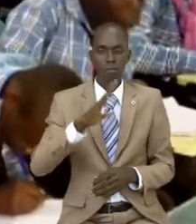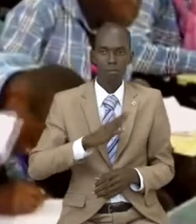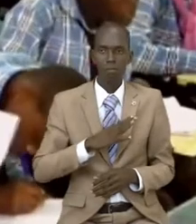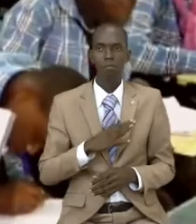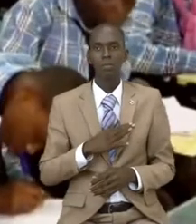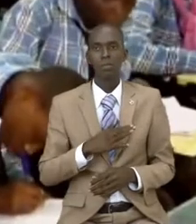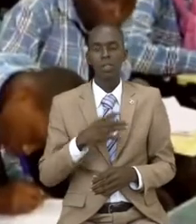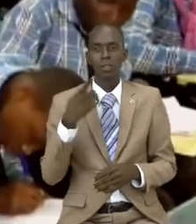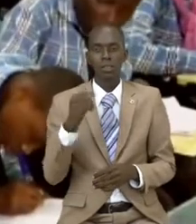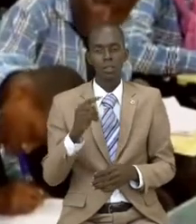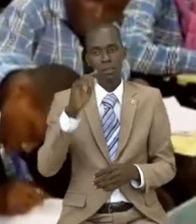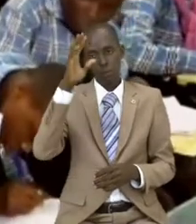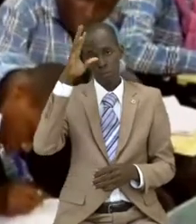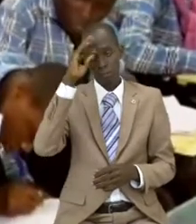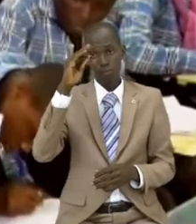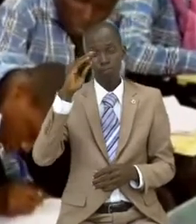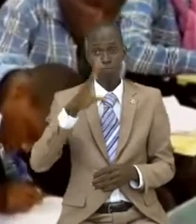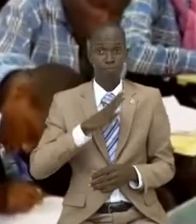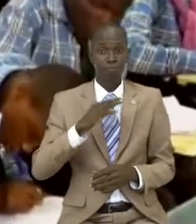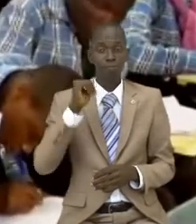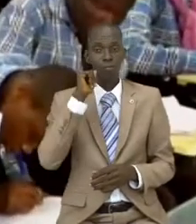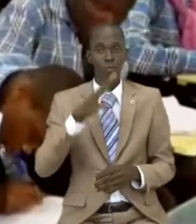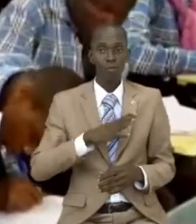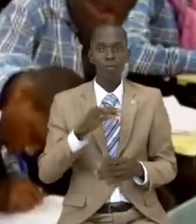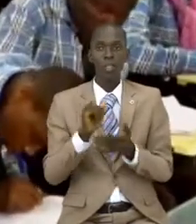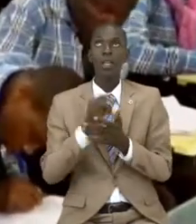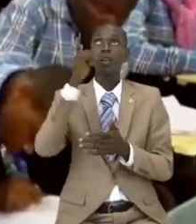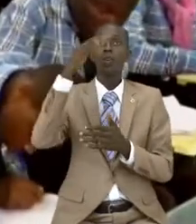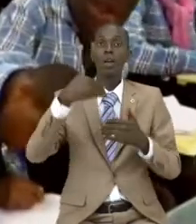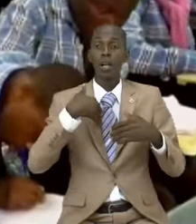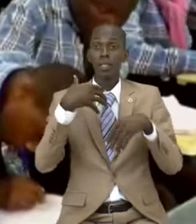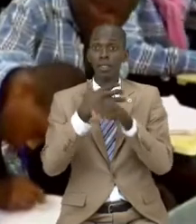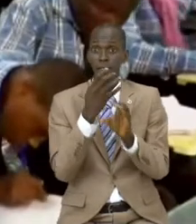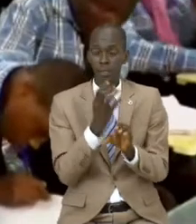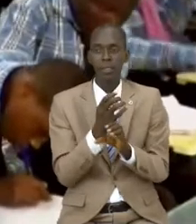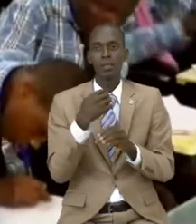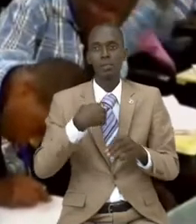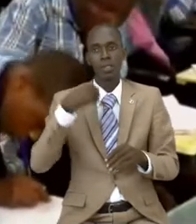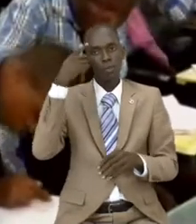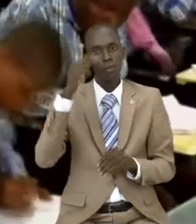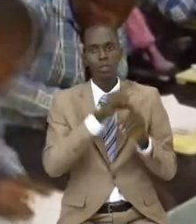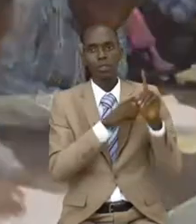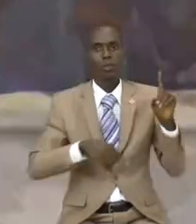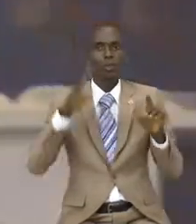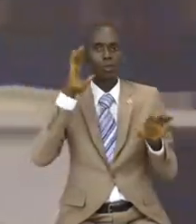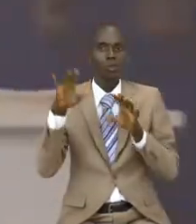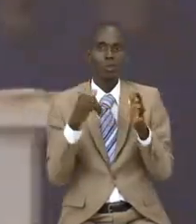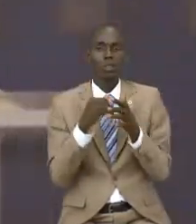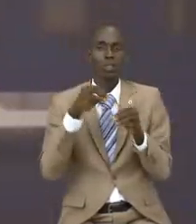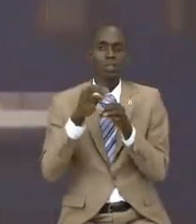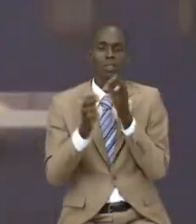the gentleman that God has created and what he created me for. The Lord will do it.